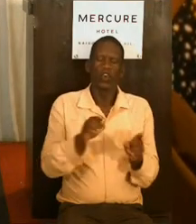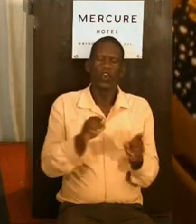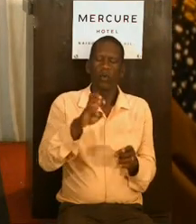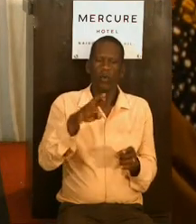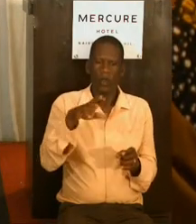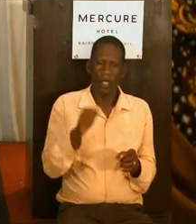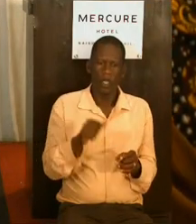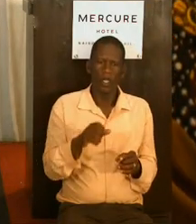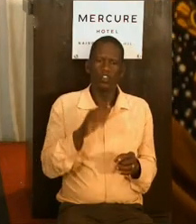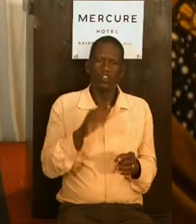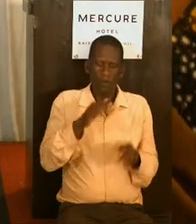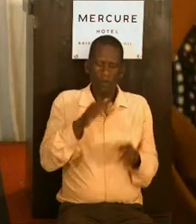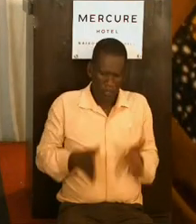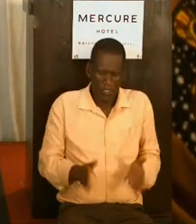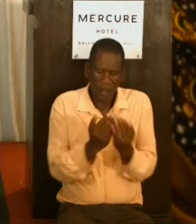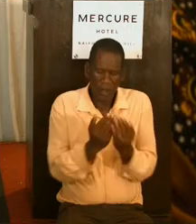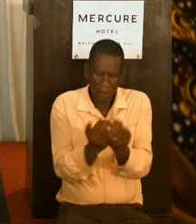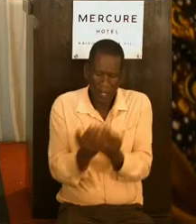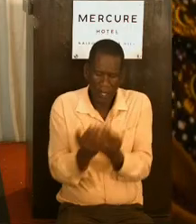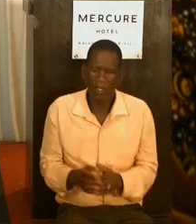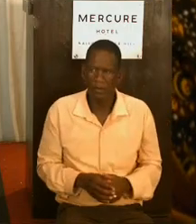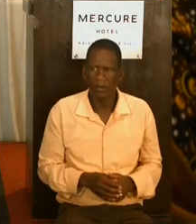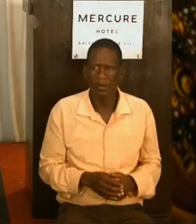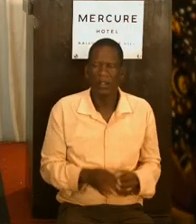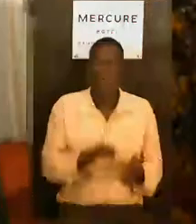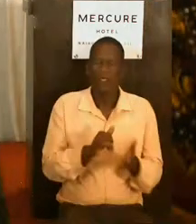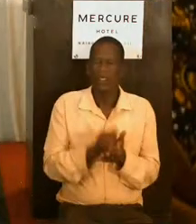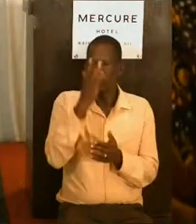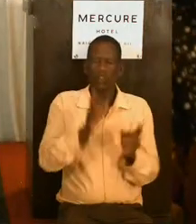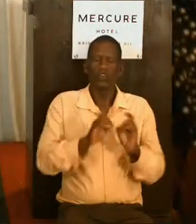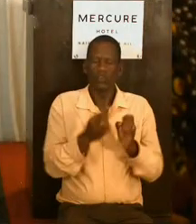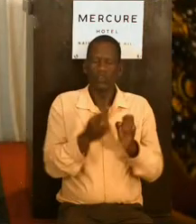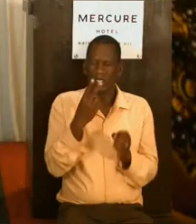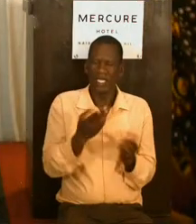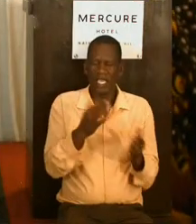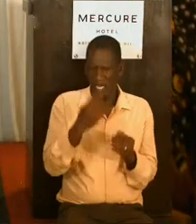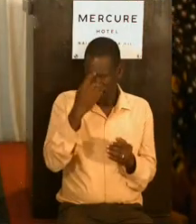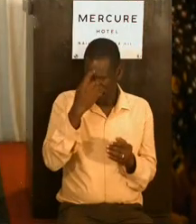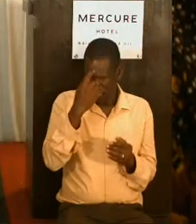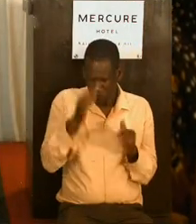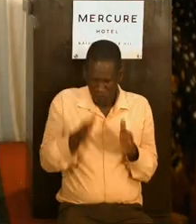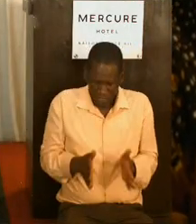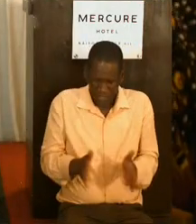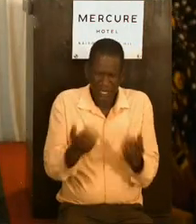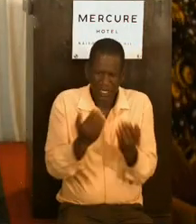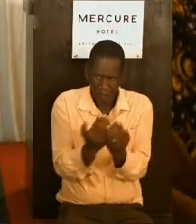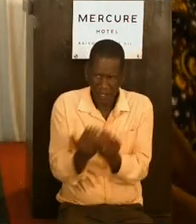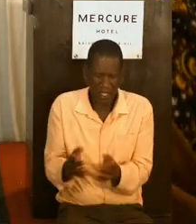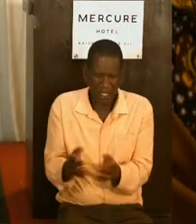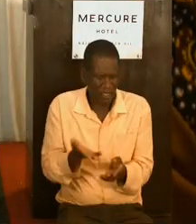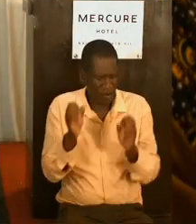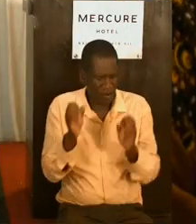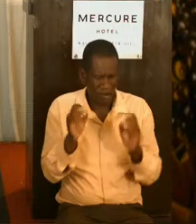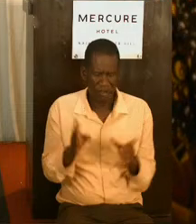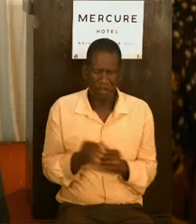should be on the streets begging and that's why you don't find a single mohindi on the streets begging